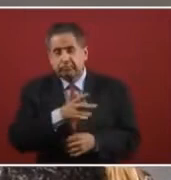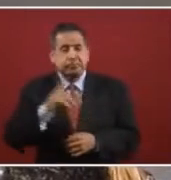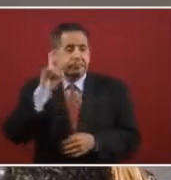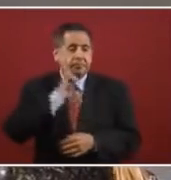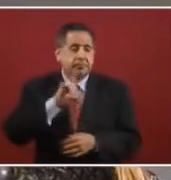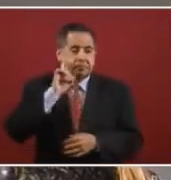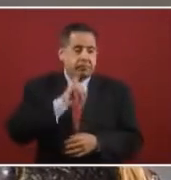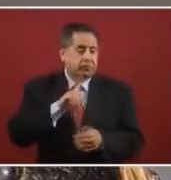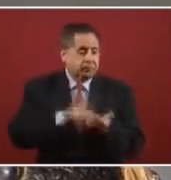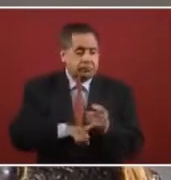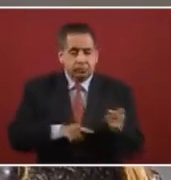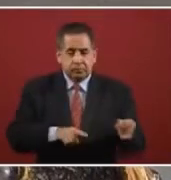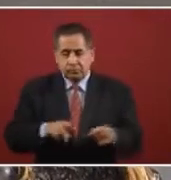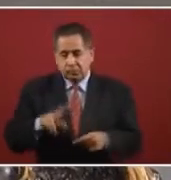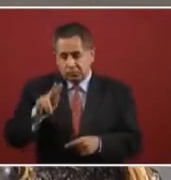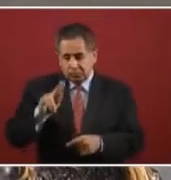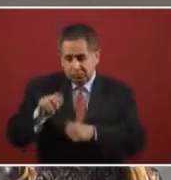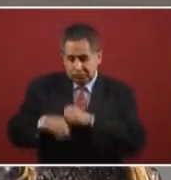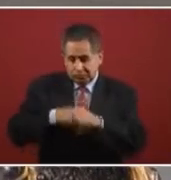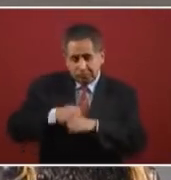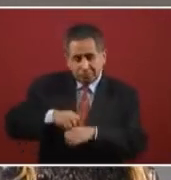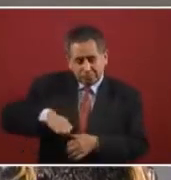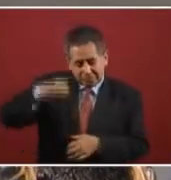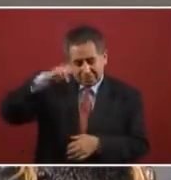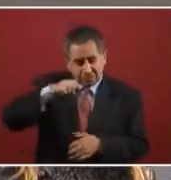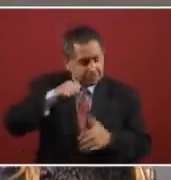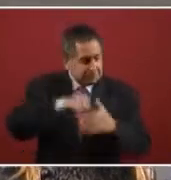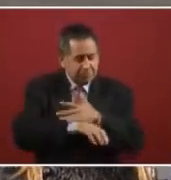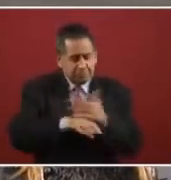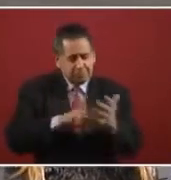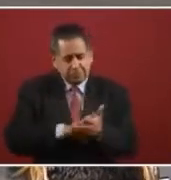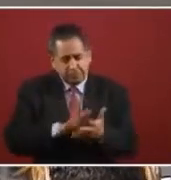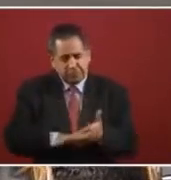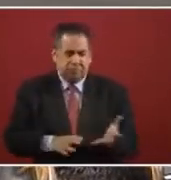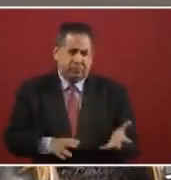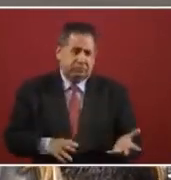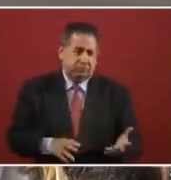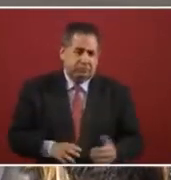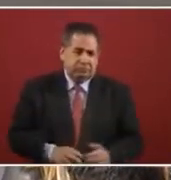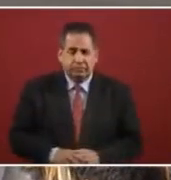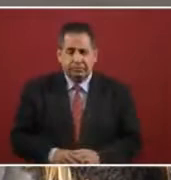there's women in there that are more than 80 years old.